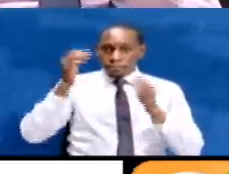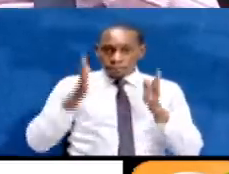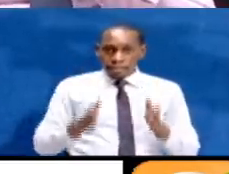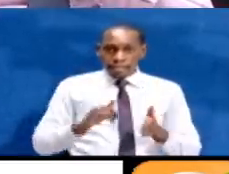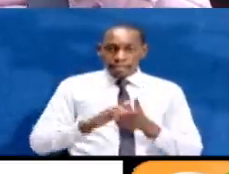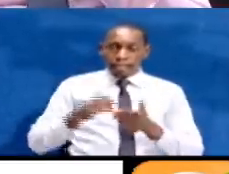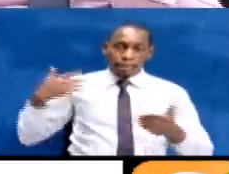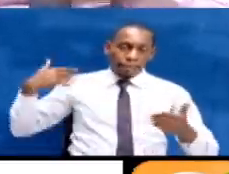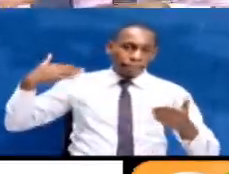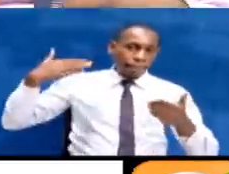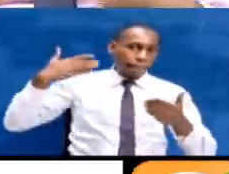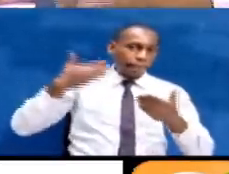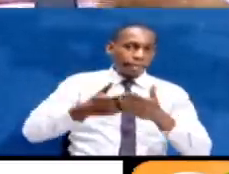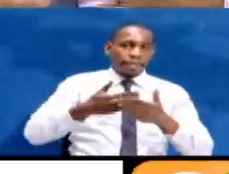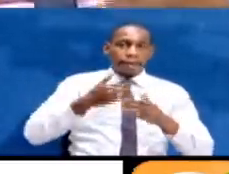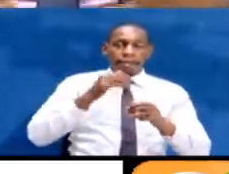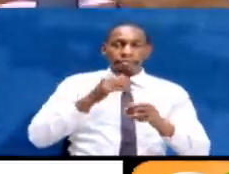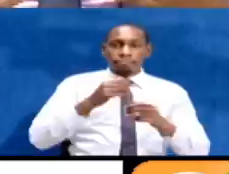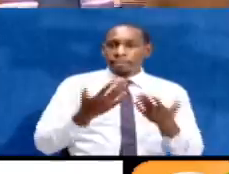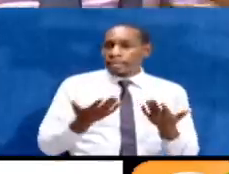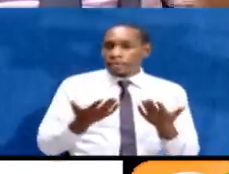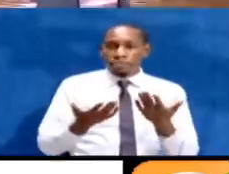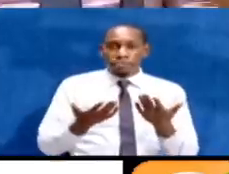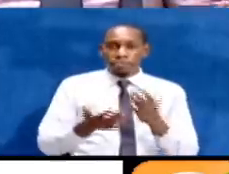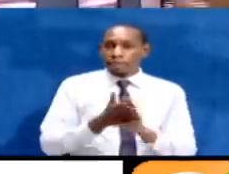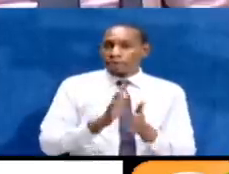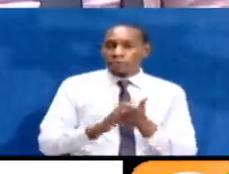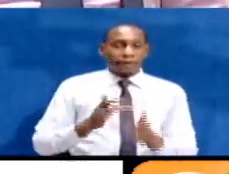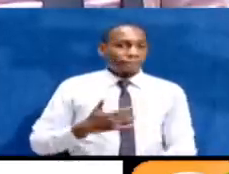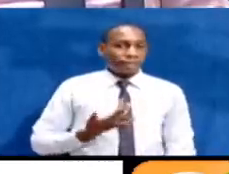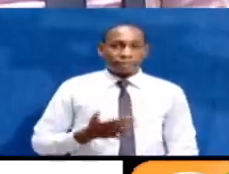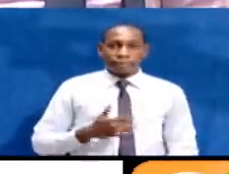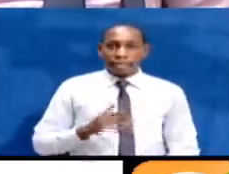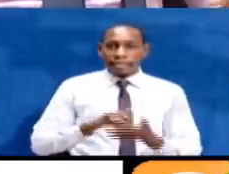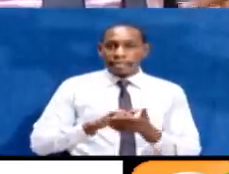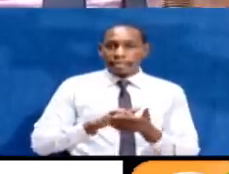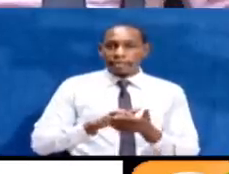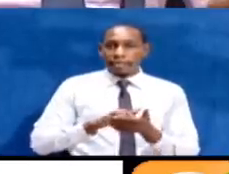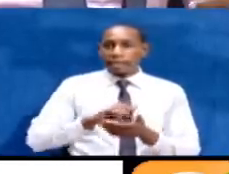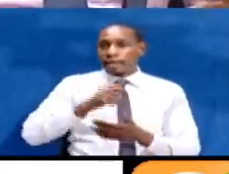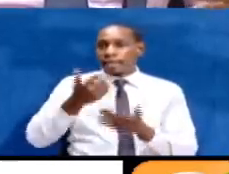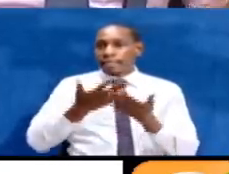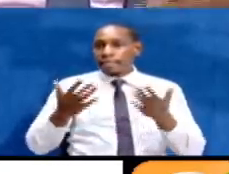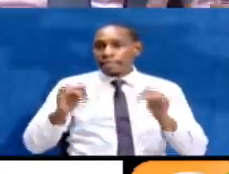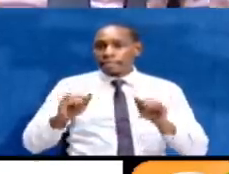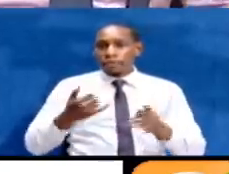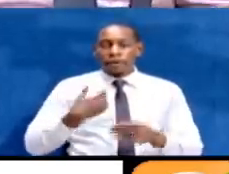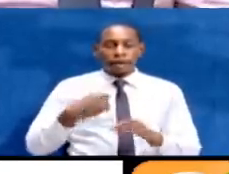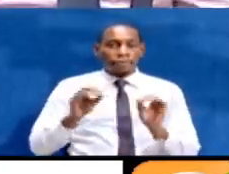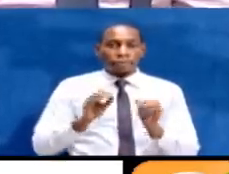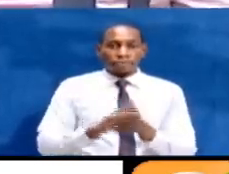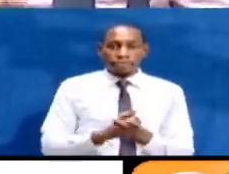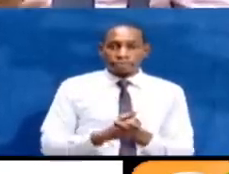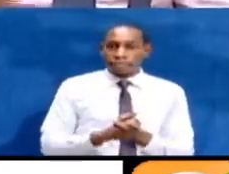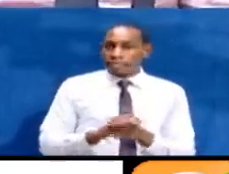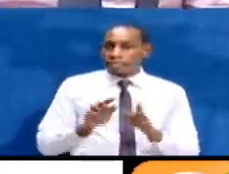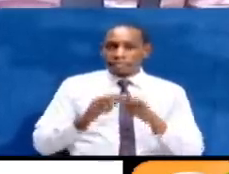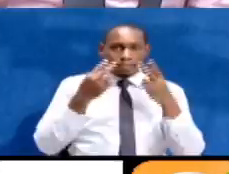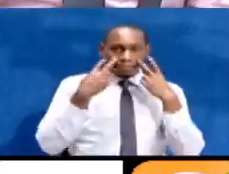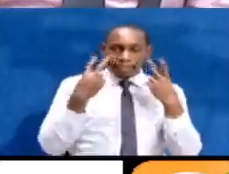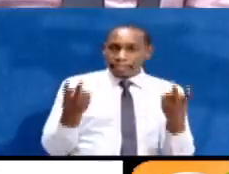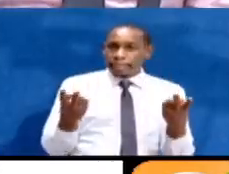politicians who have been around for some time, and there's almost no sense that there can be something new. You almost